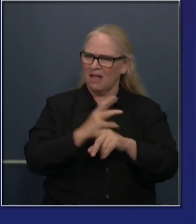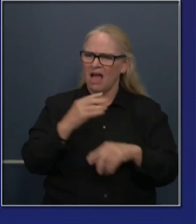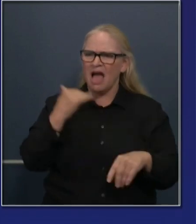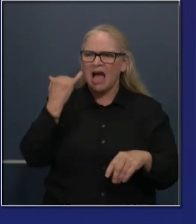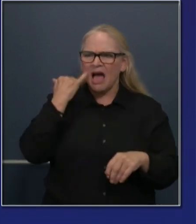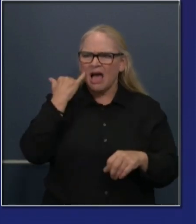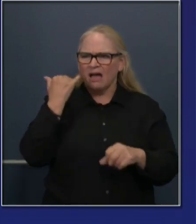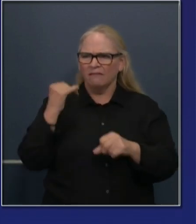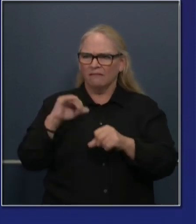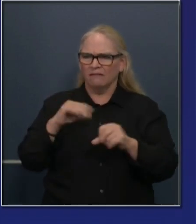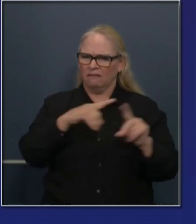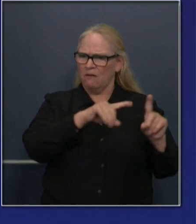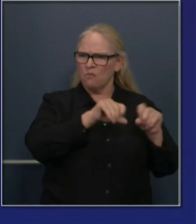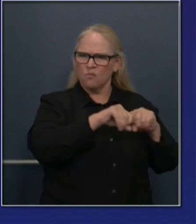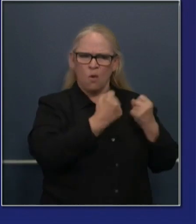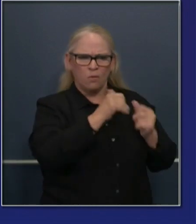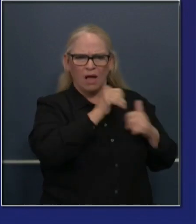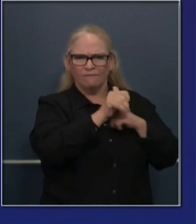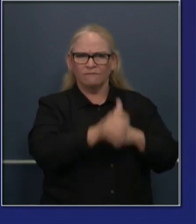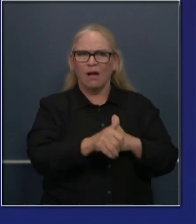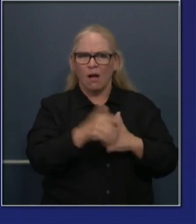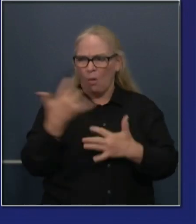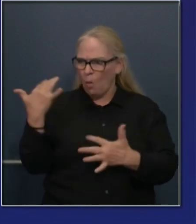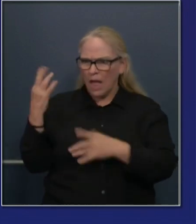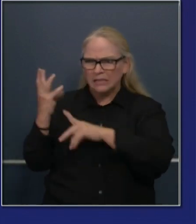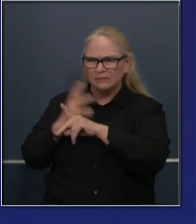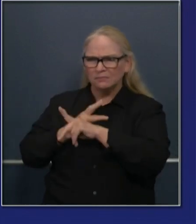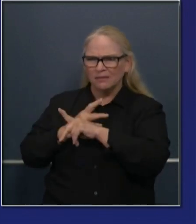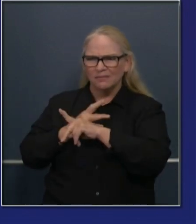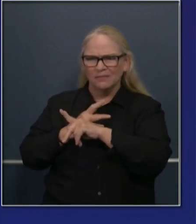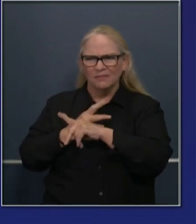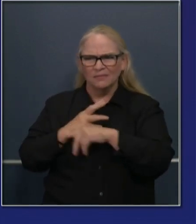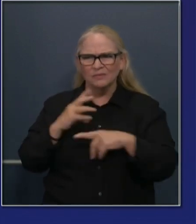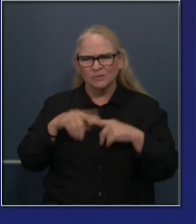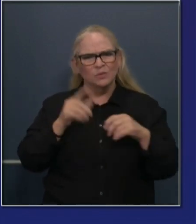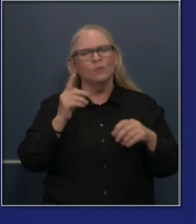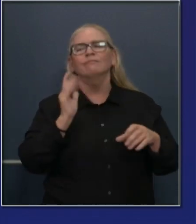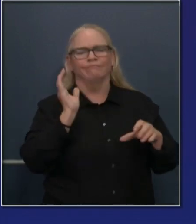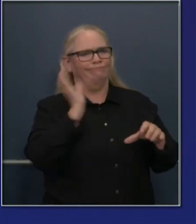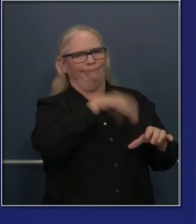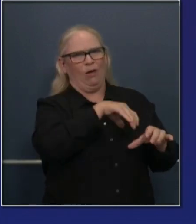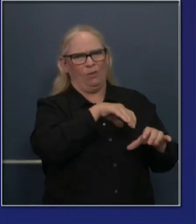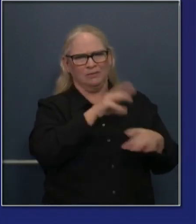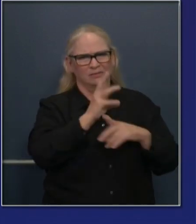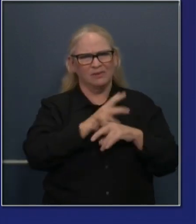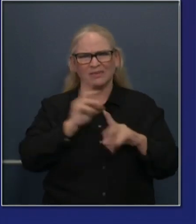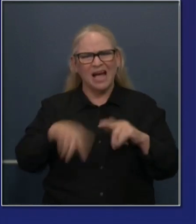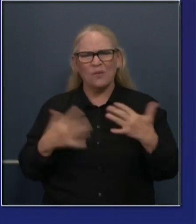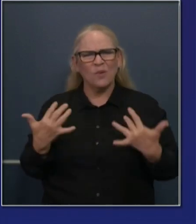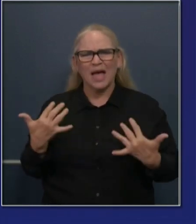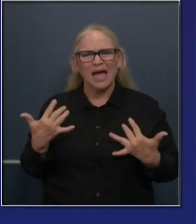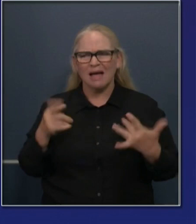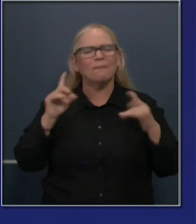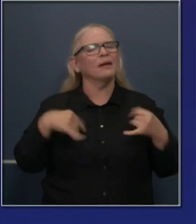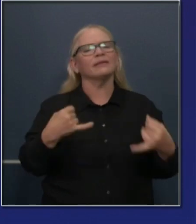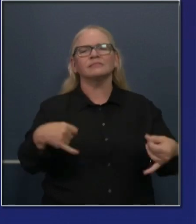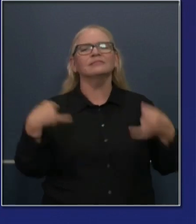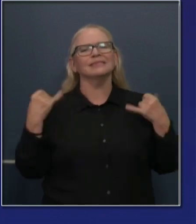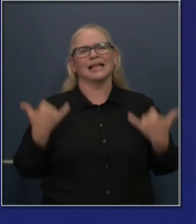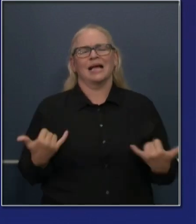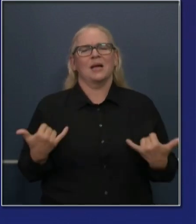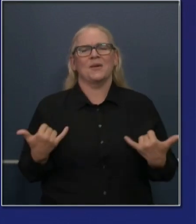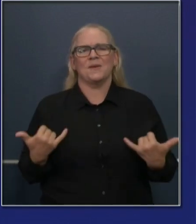could be quite literally put at risk? So we've got to constrain that timeline. But again, in the spirit of an open hand, not a closed fist, and